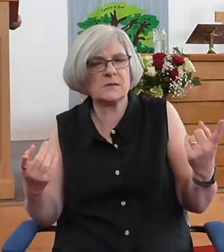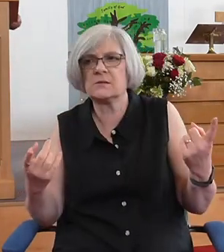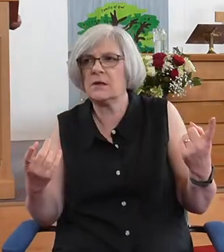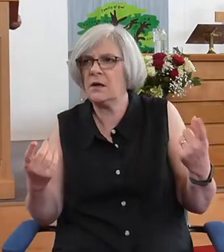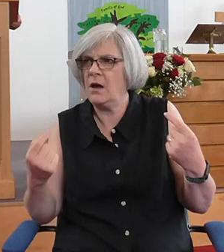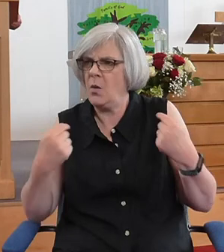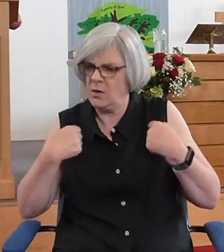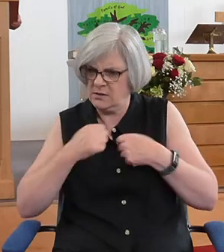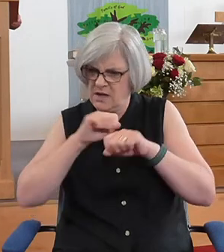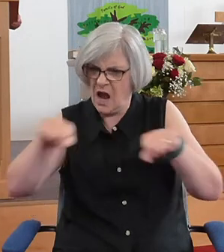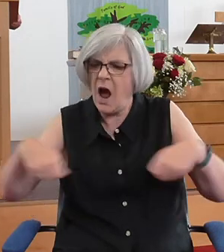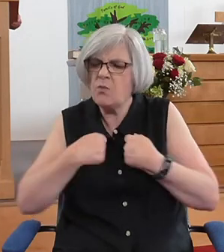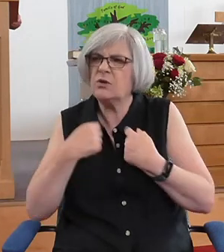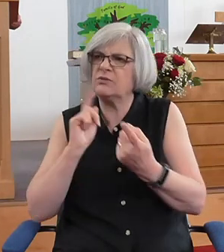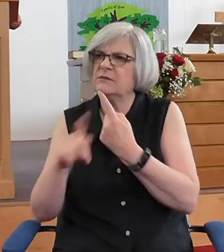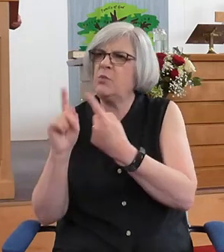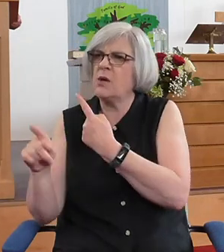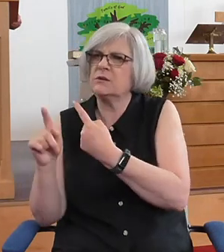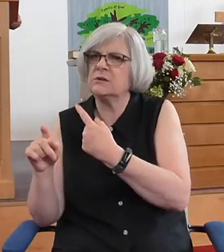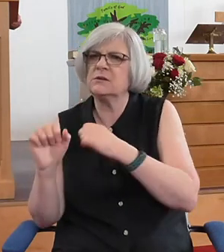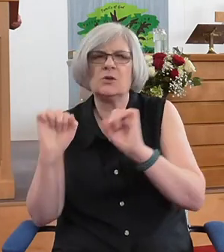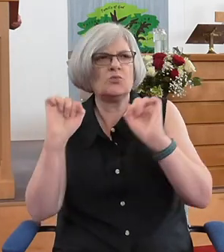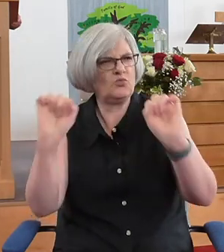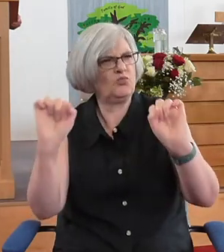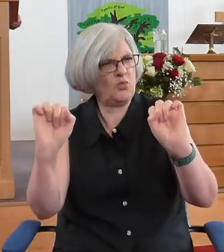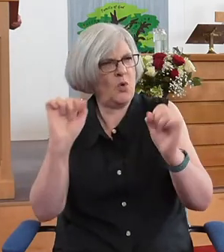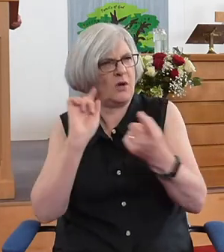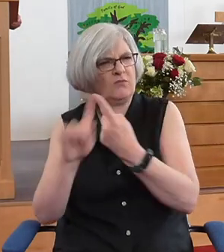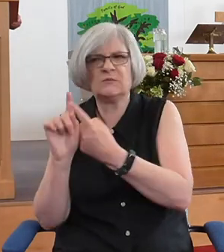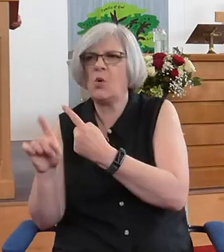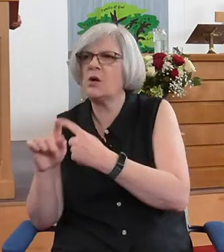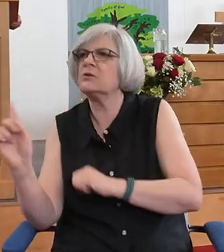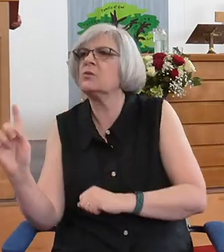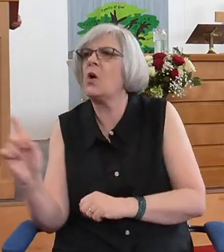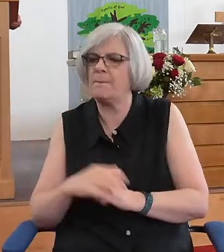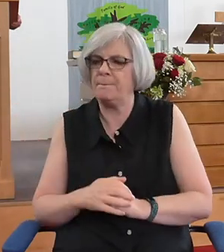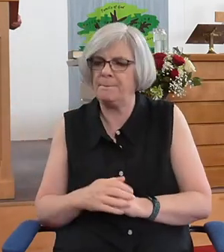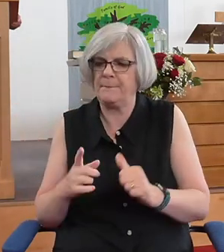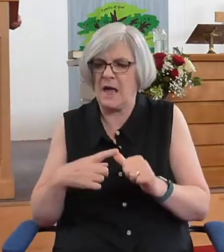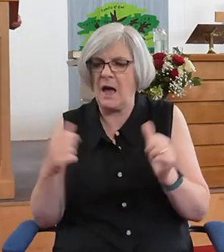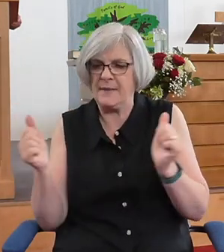response? What is your response? Amen.